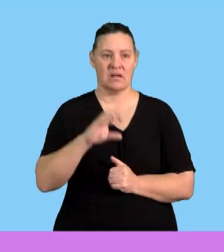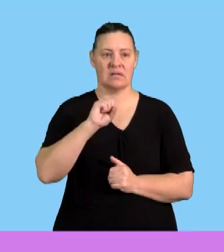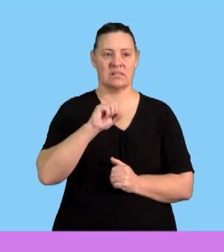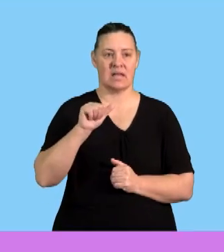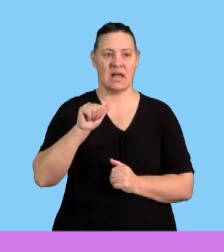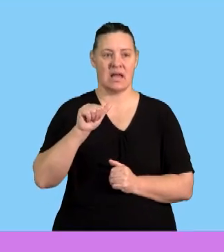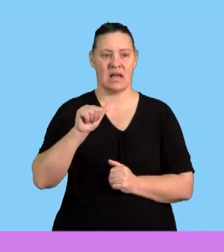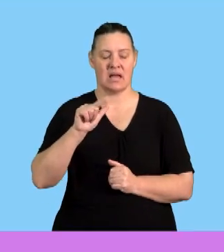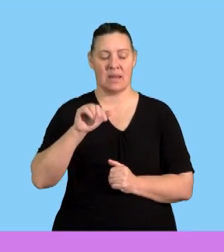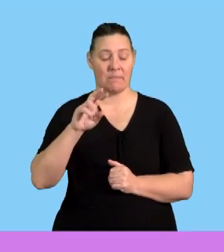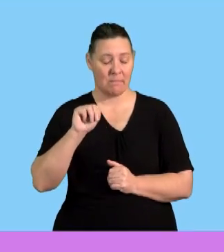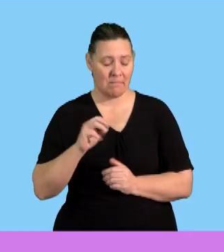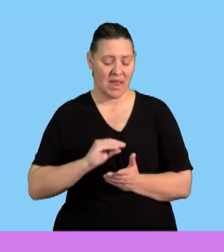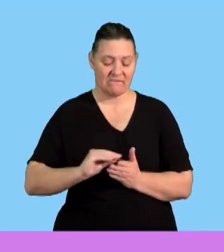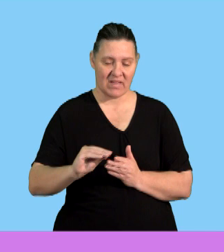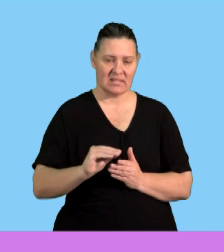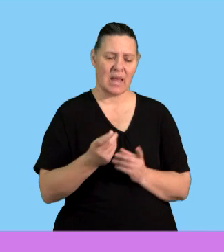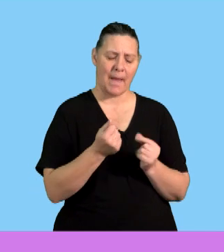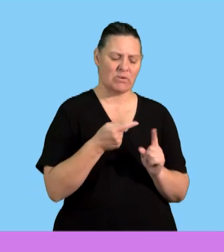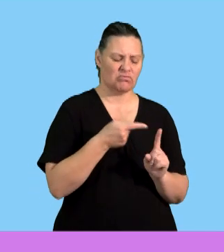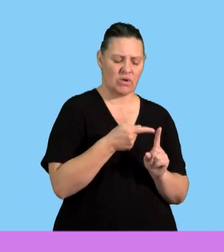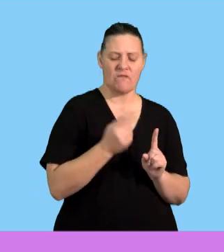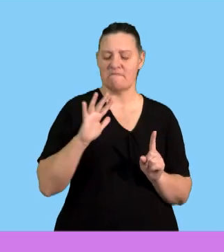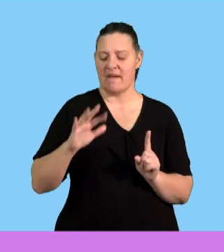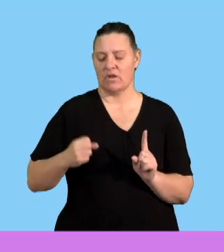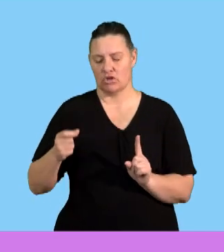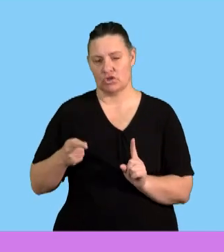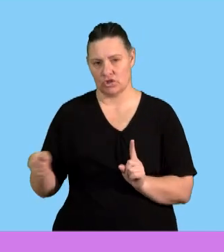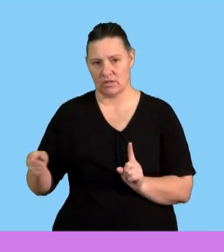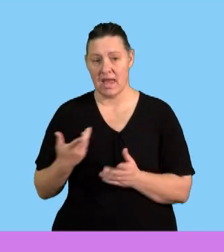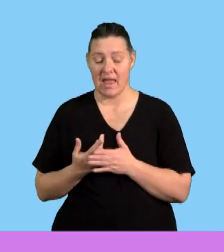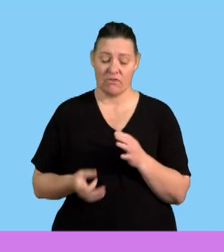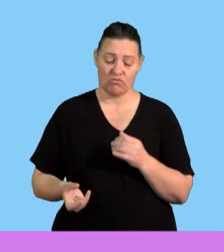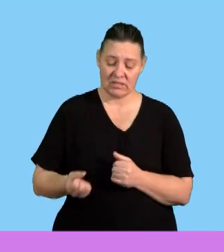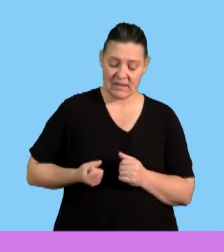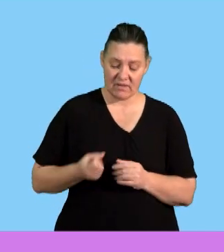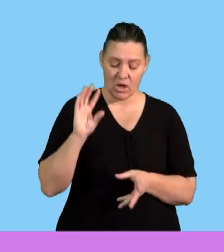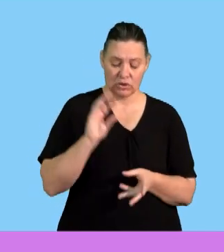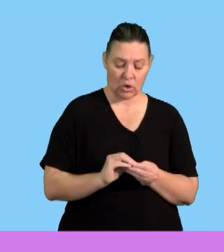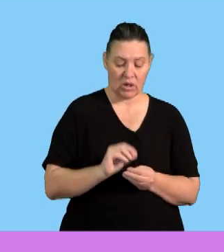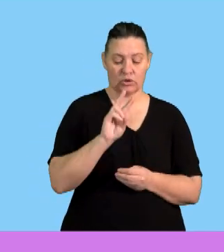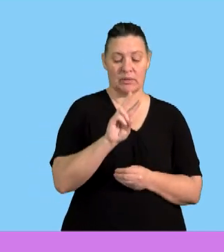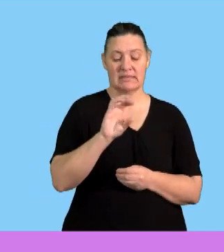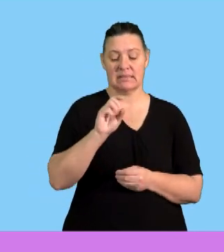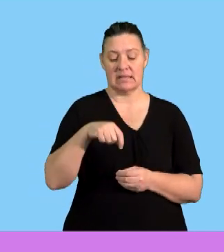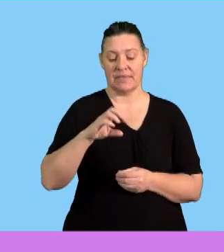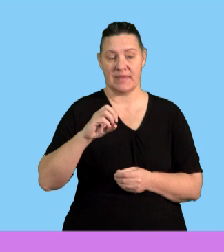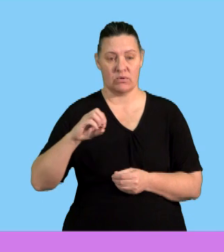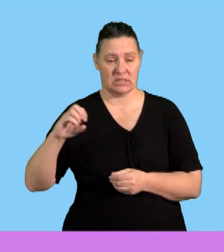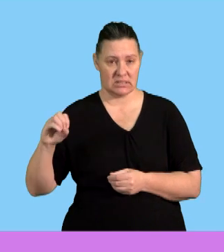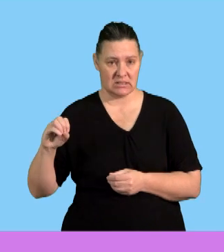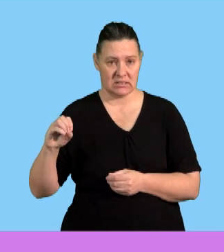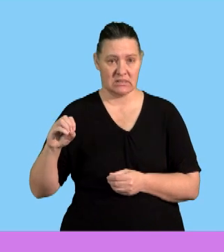Salem invested a certain amount of money for 5 years. If he received a total of